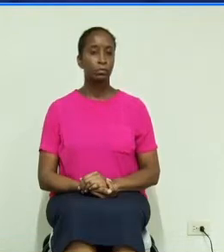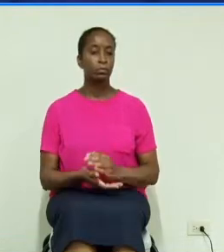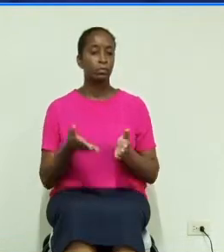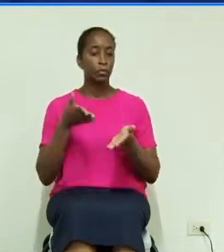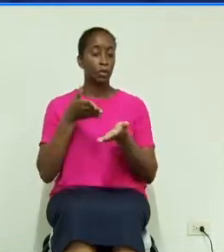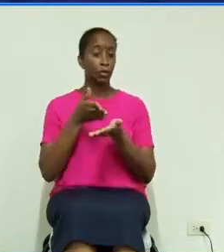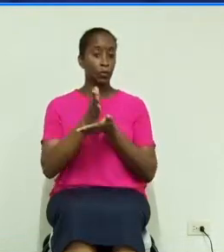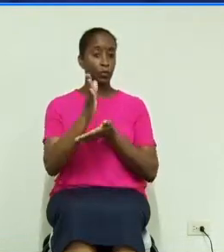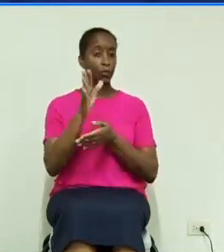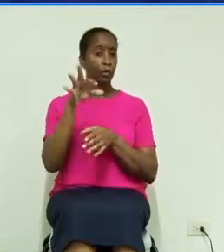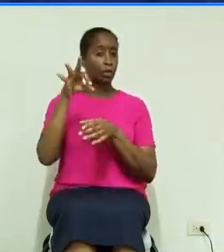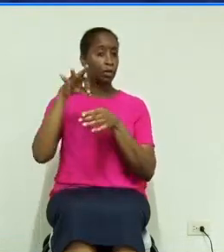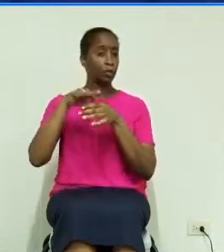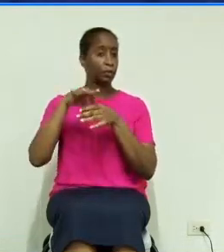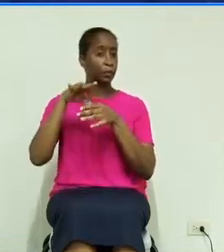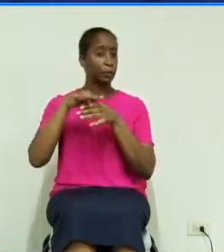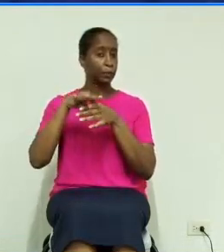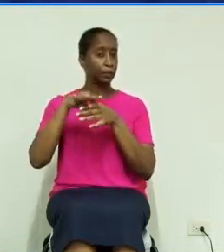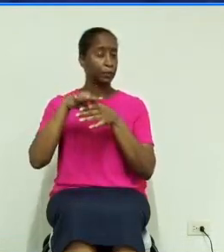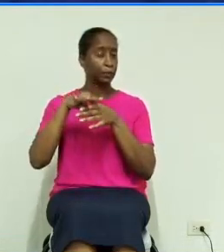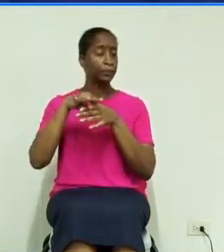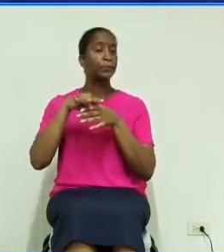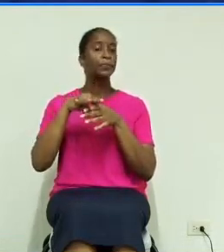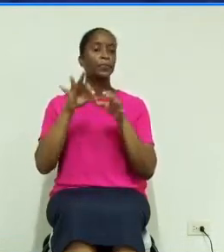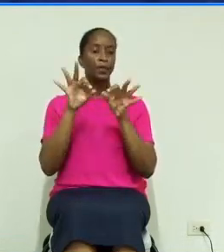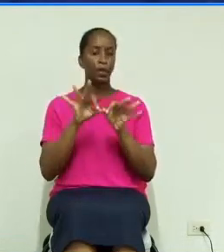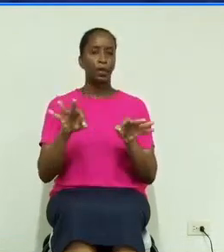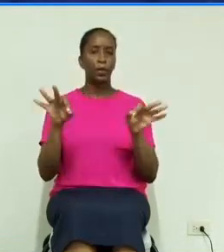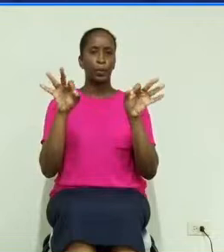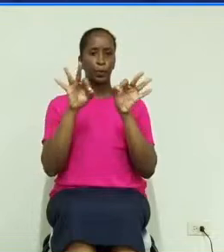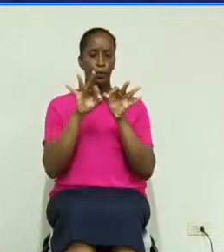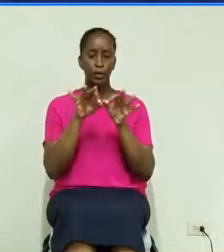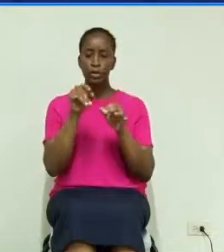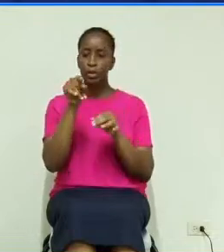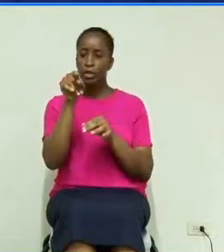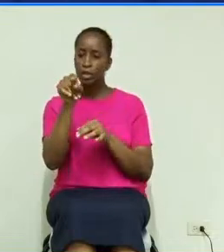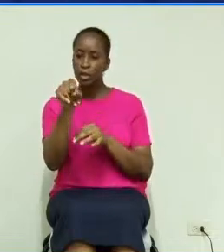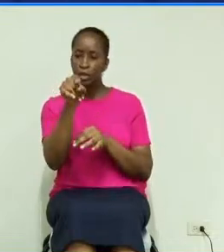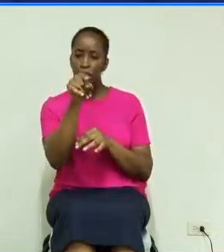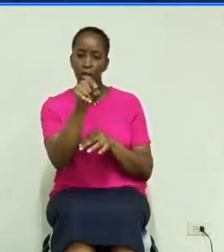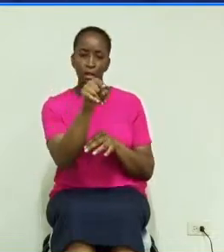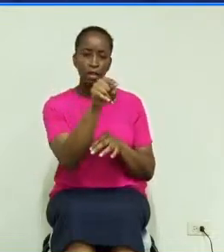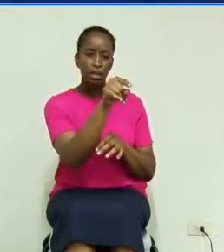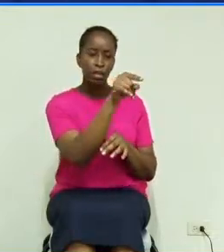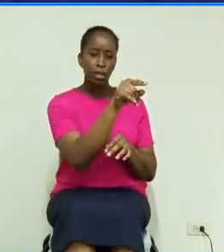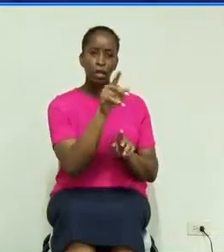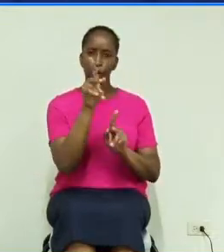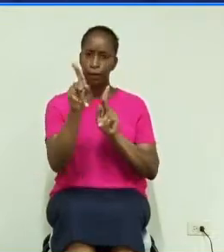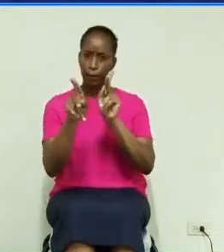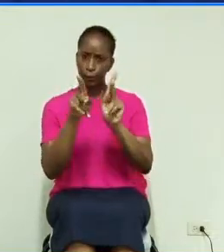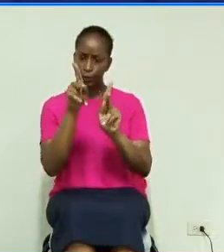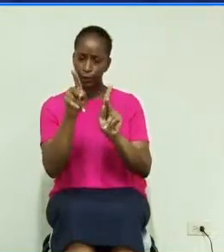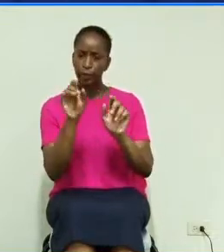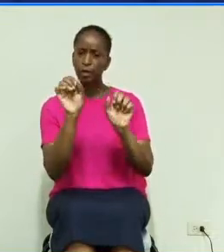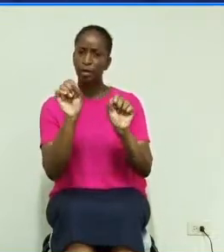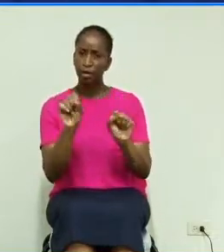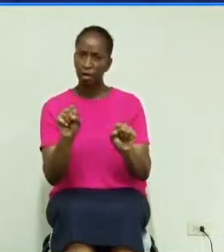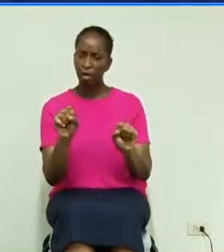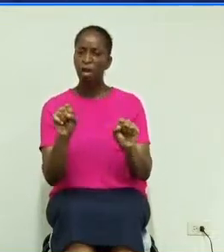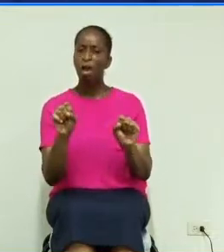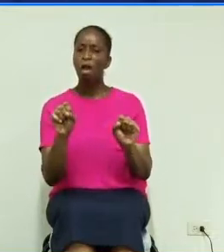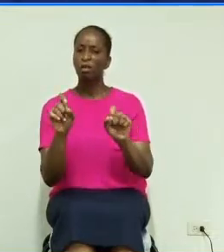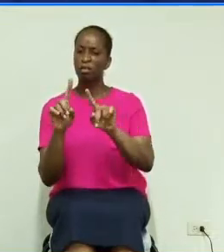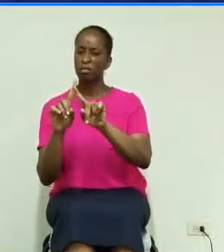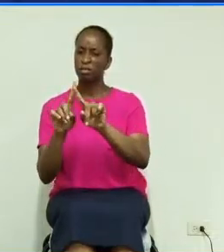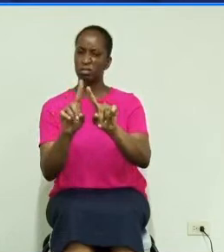representation, right? And representation has evolved over time to include different groups yes, but